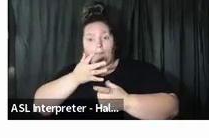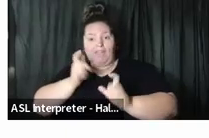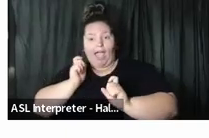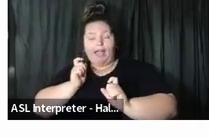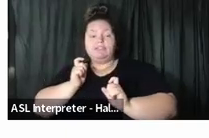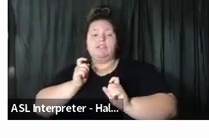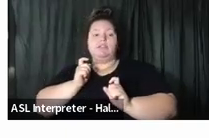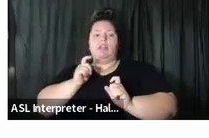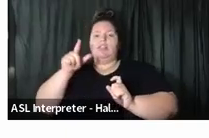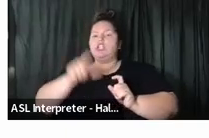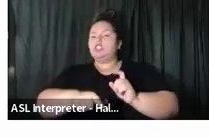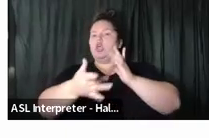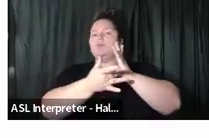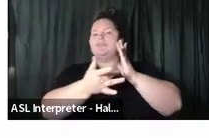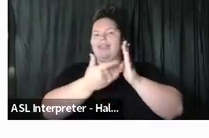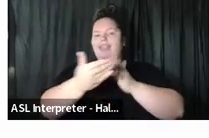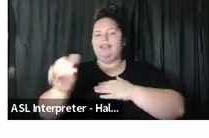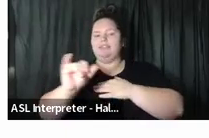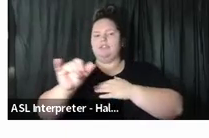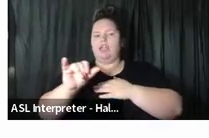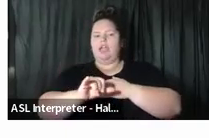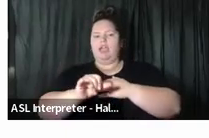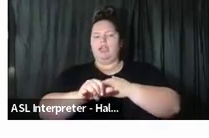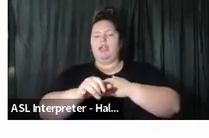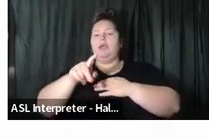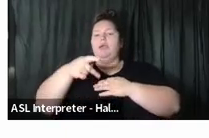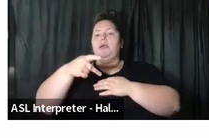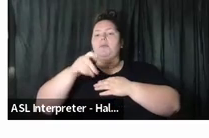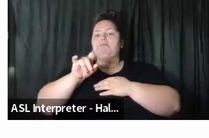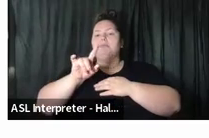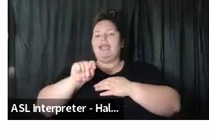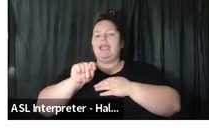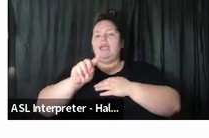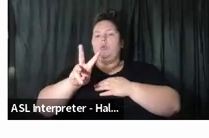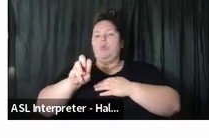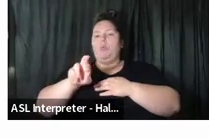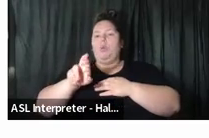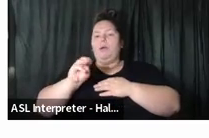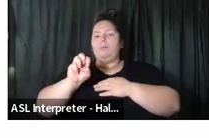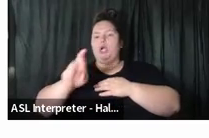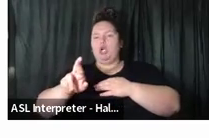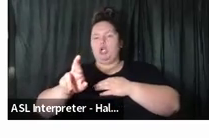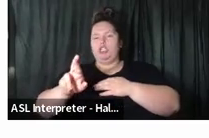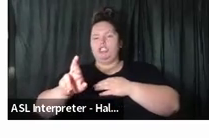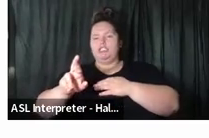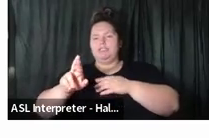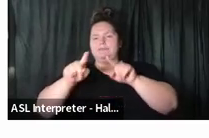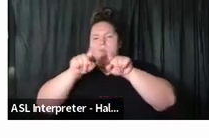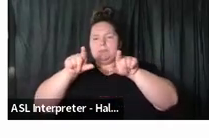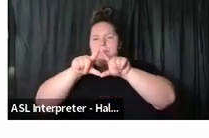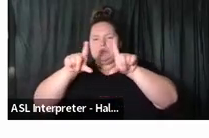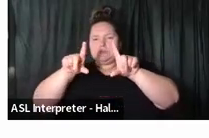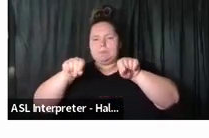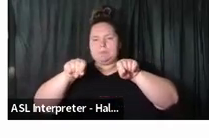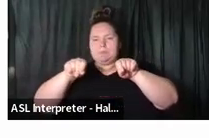low tech things like pocket warmers, hand warmers that where they kind of activate as you like put them in your